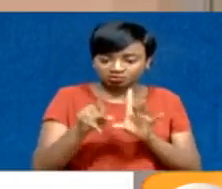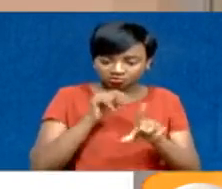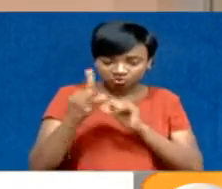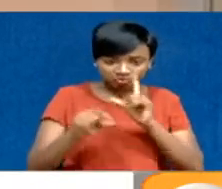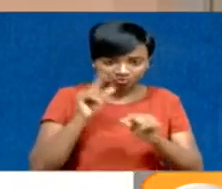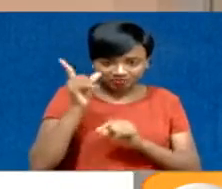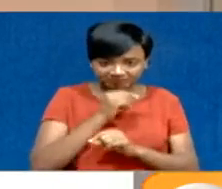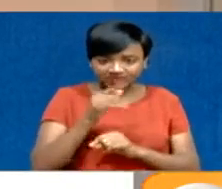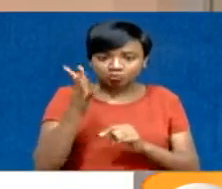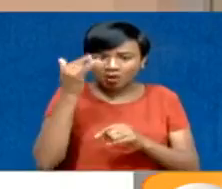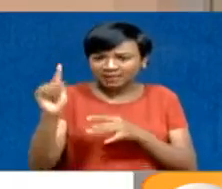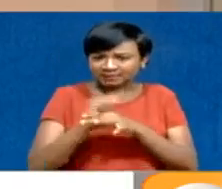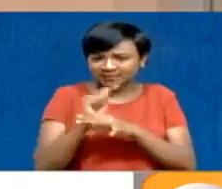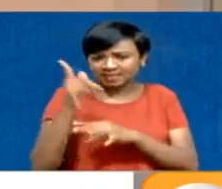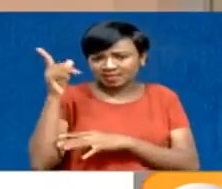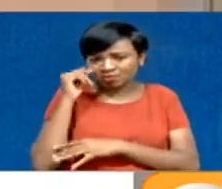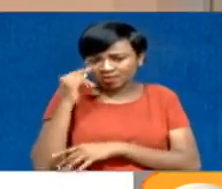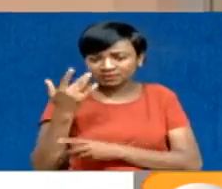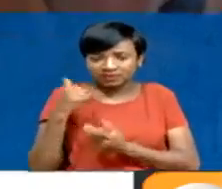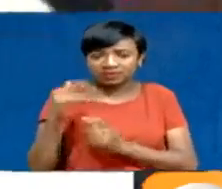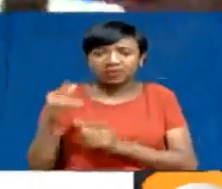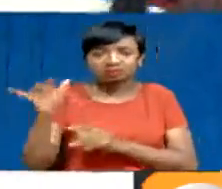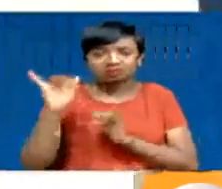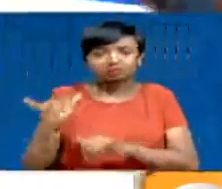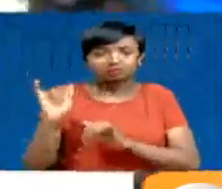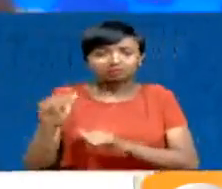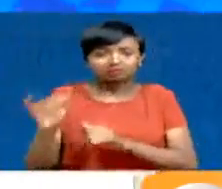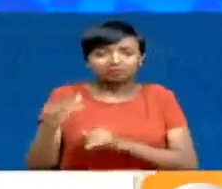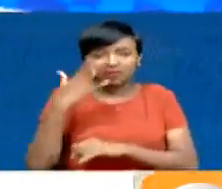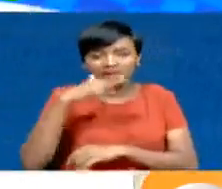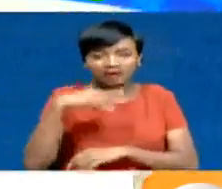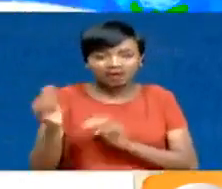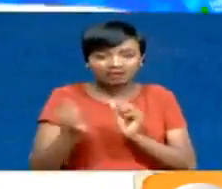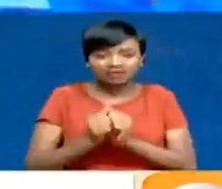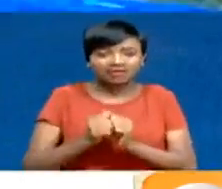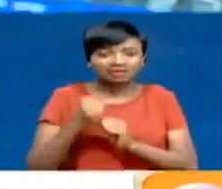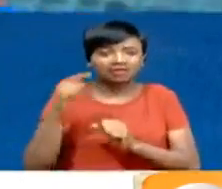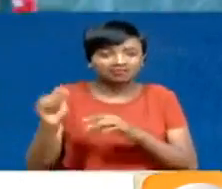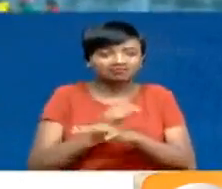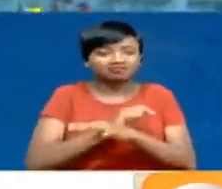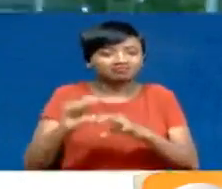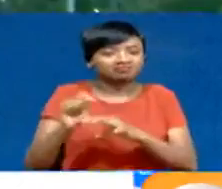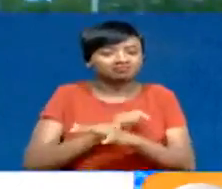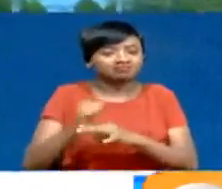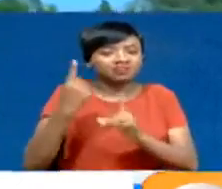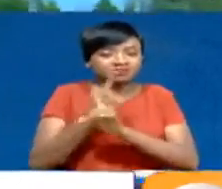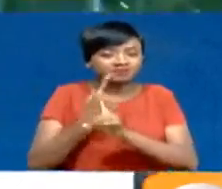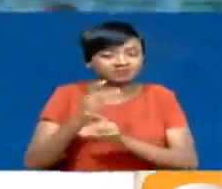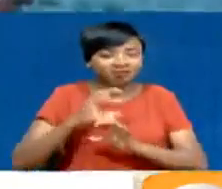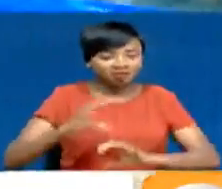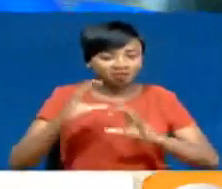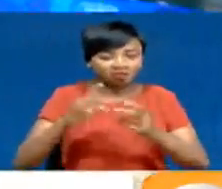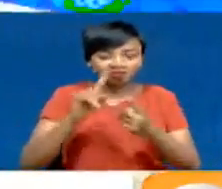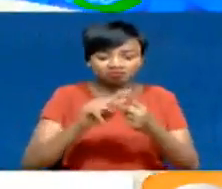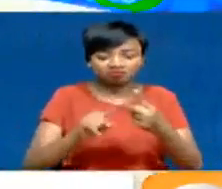training camp in Mombasa. The two teams have been based in Mombasa for the past 10 days, training under the tutelage of coaches Patrick Owino